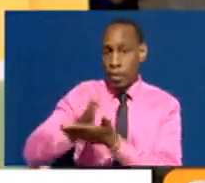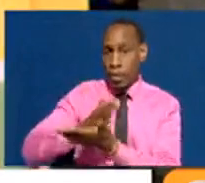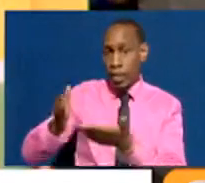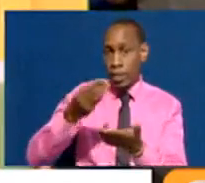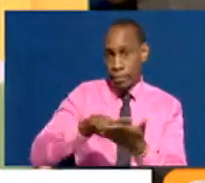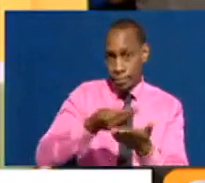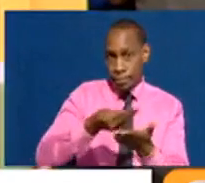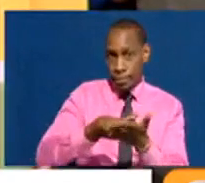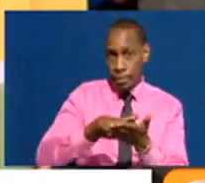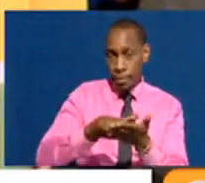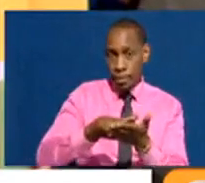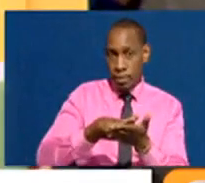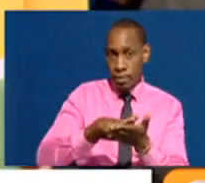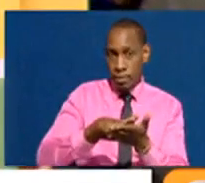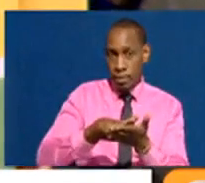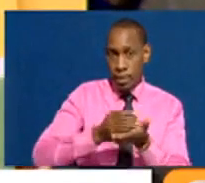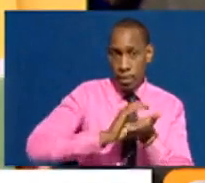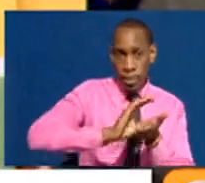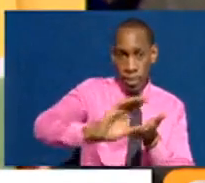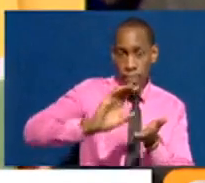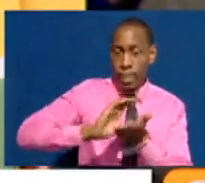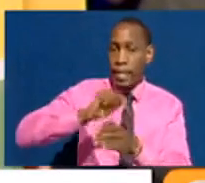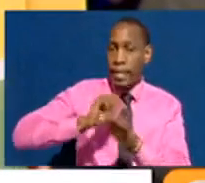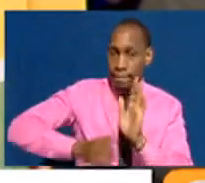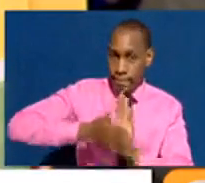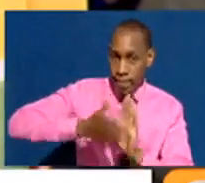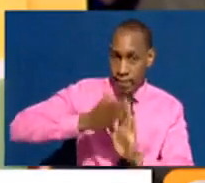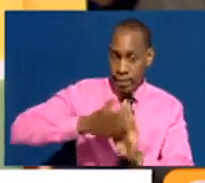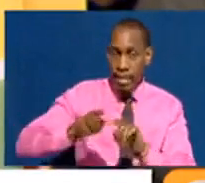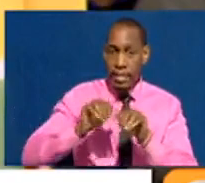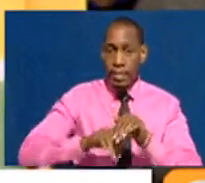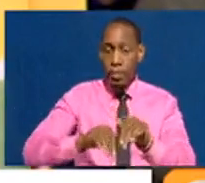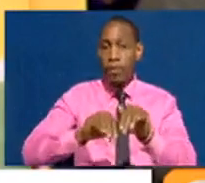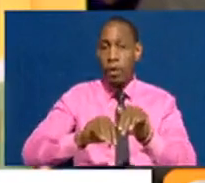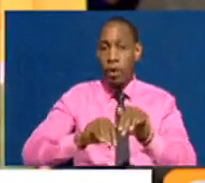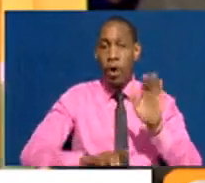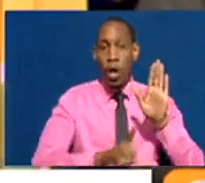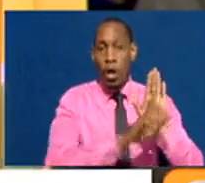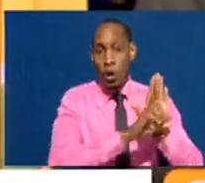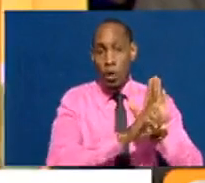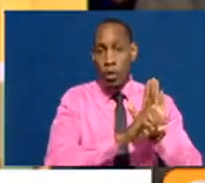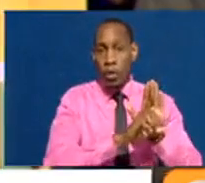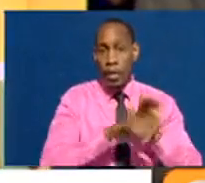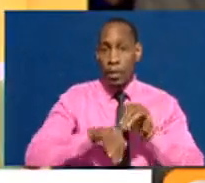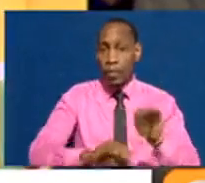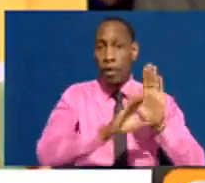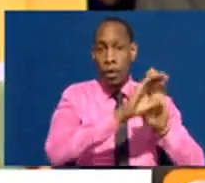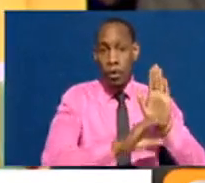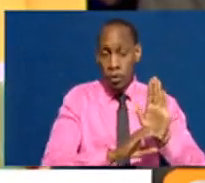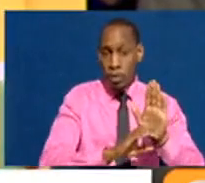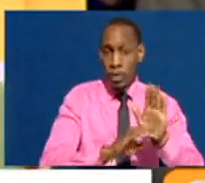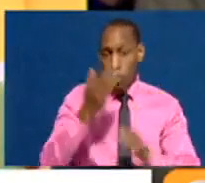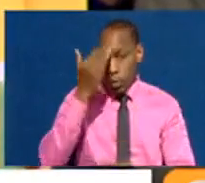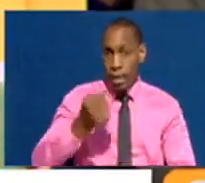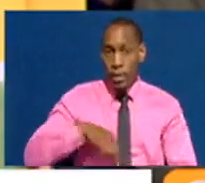revenue will be released in time and in accordance with the law and the constitution, so that we